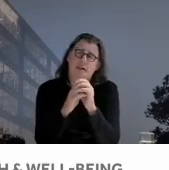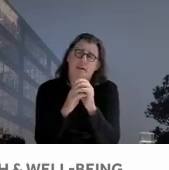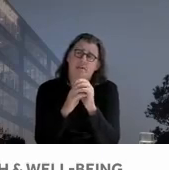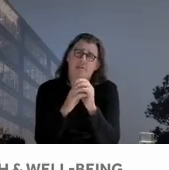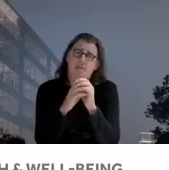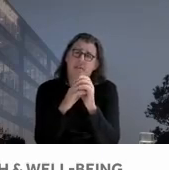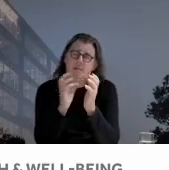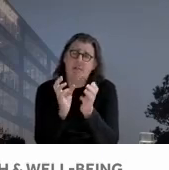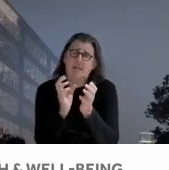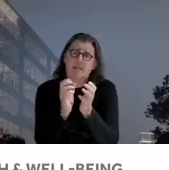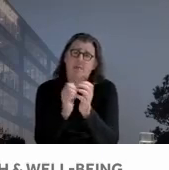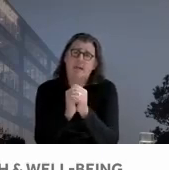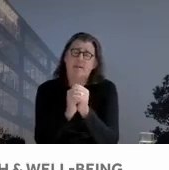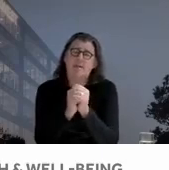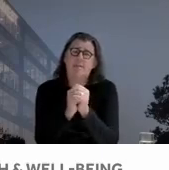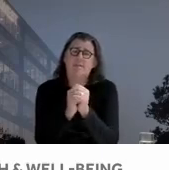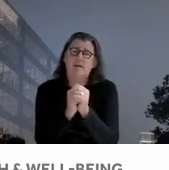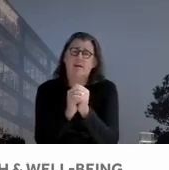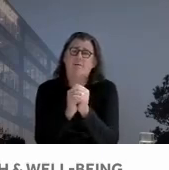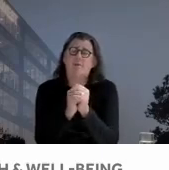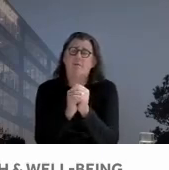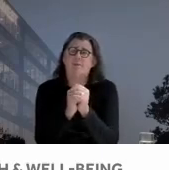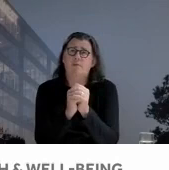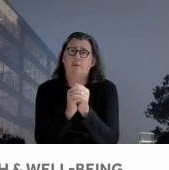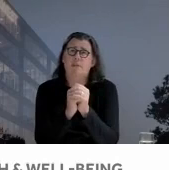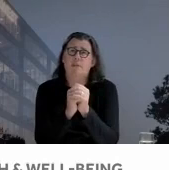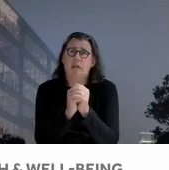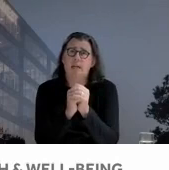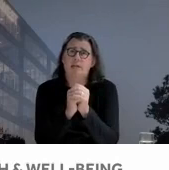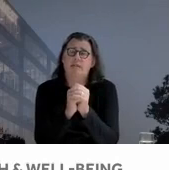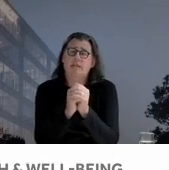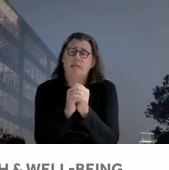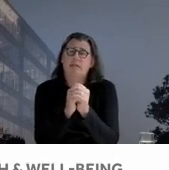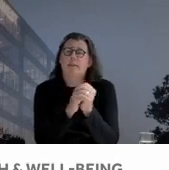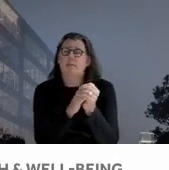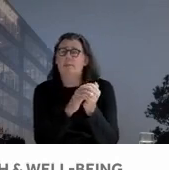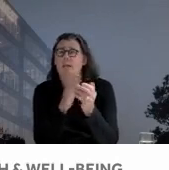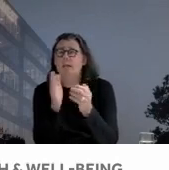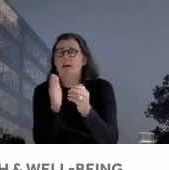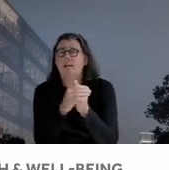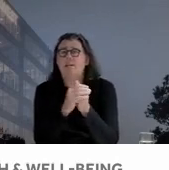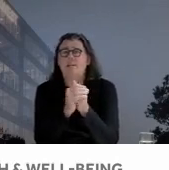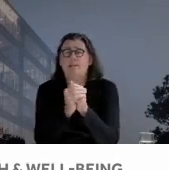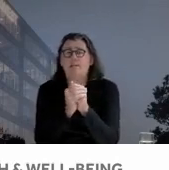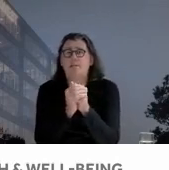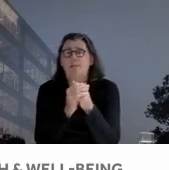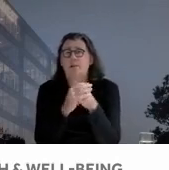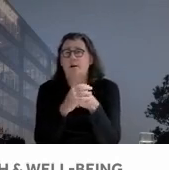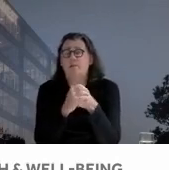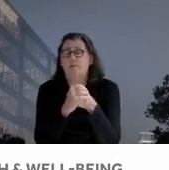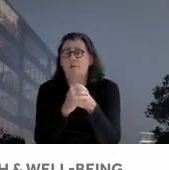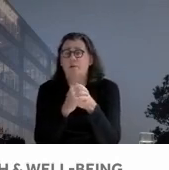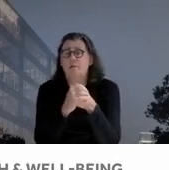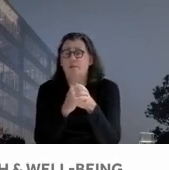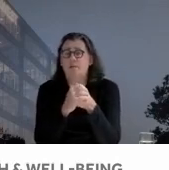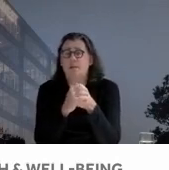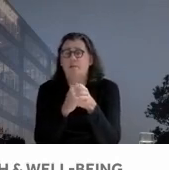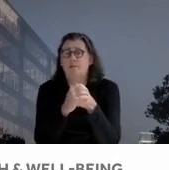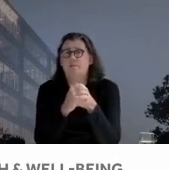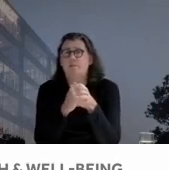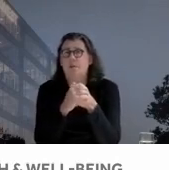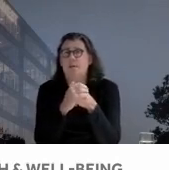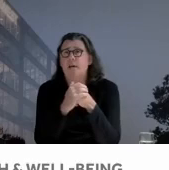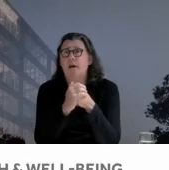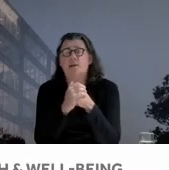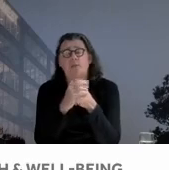discussion around sustainability that we actually design for human joy and delight. The middle line is a series of moves in